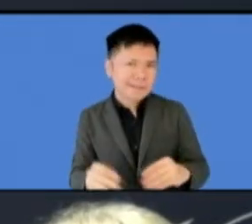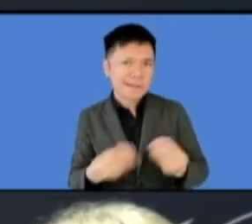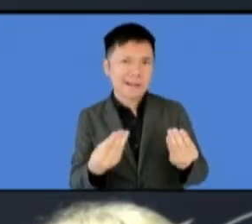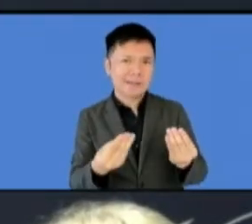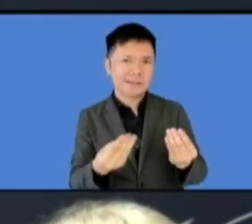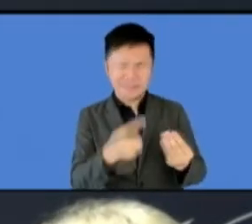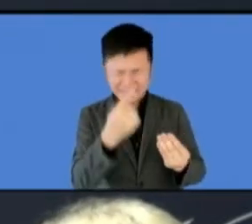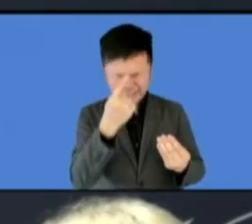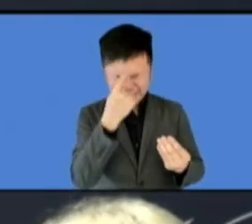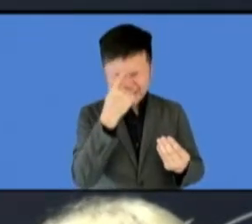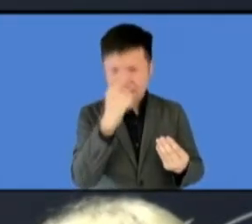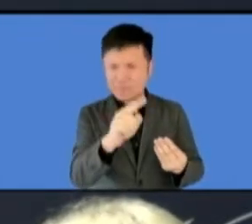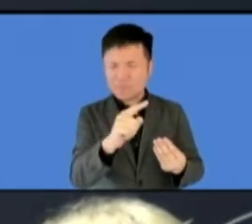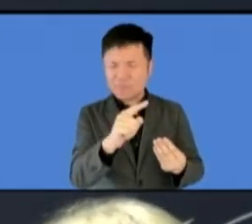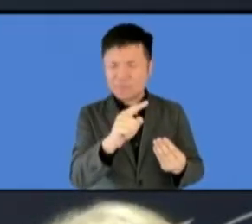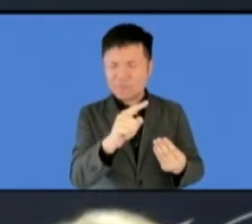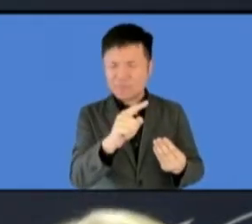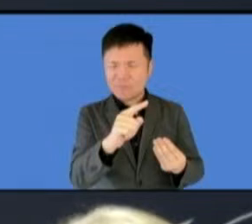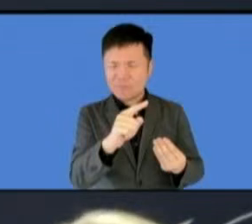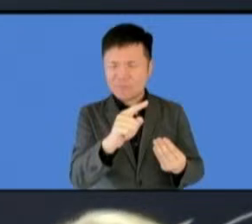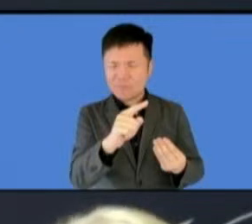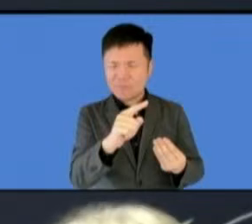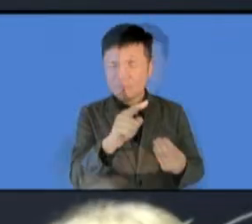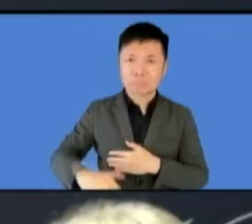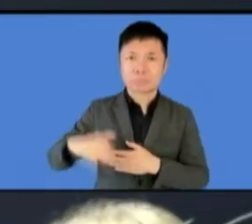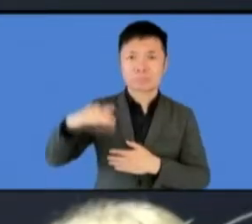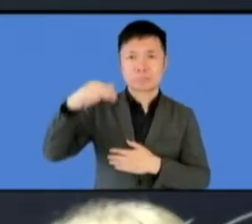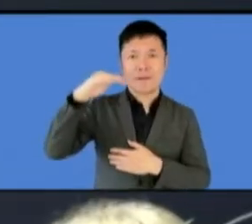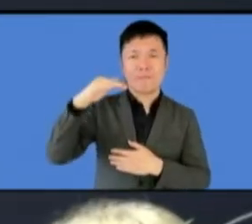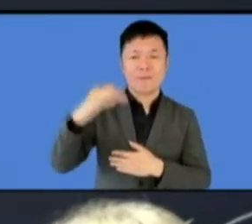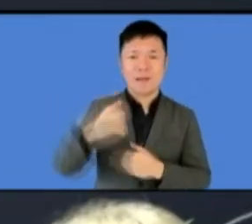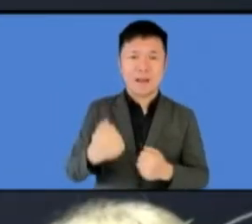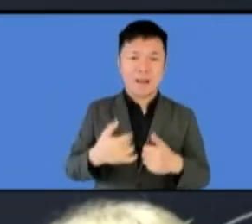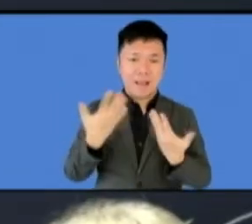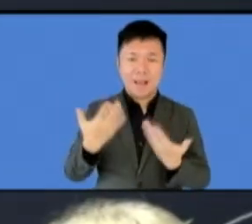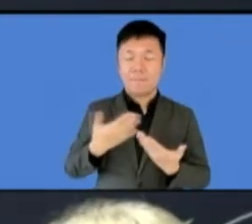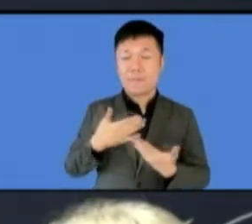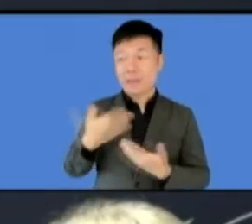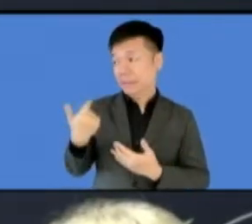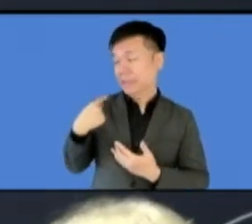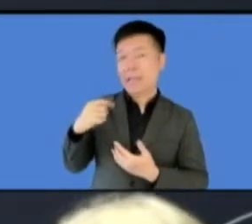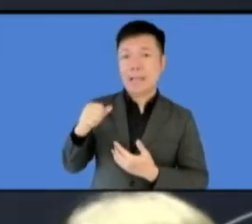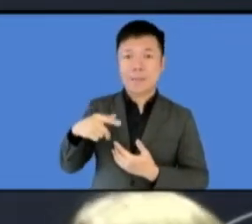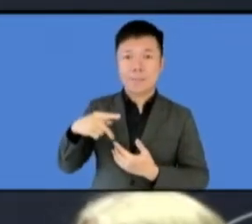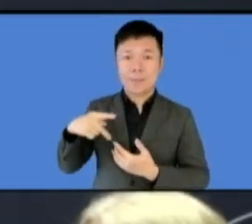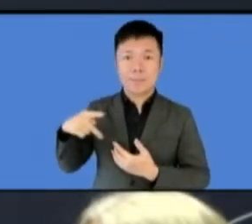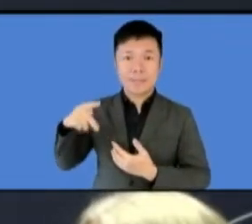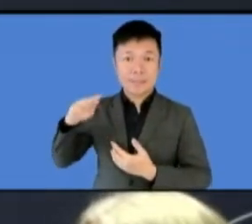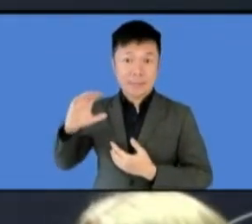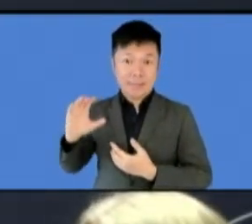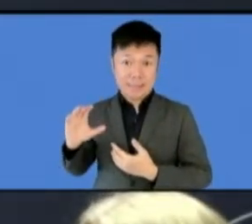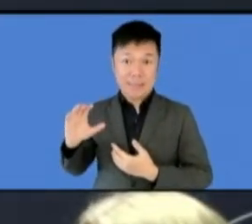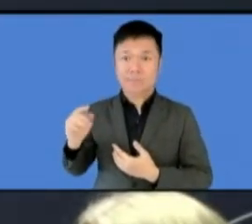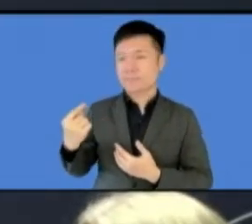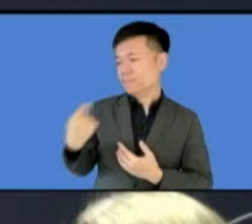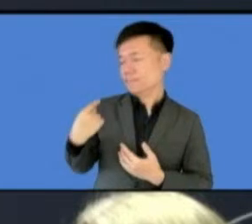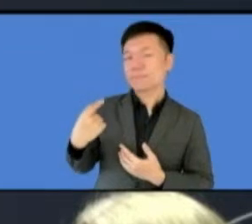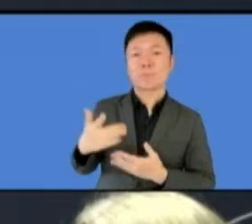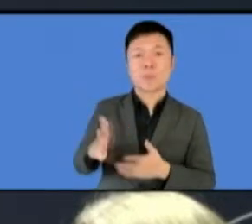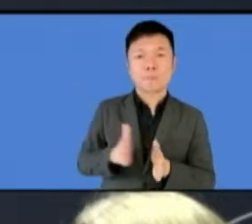course approach. At last APPC, one of the things I was very struck by was, for example, a